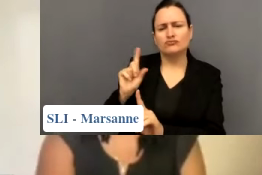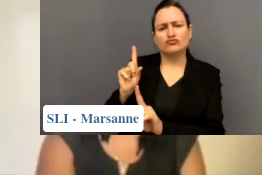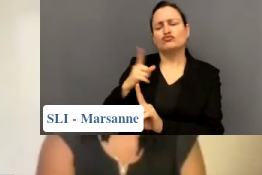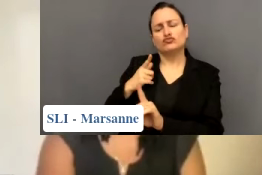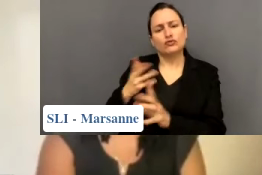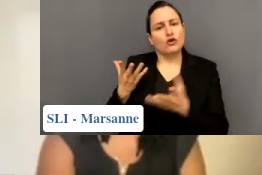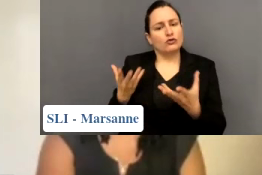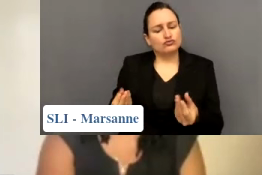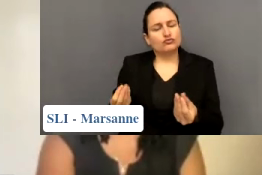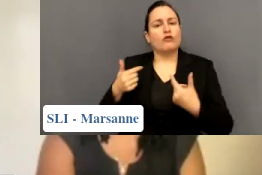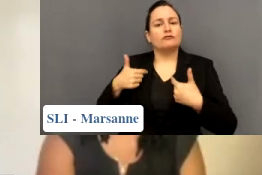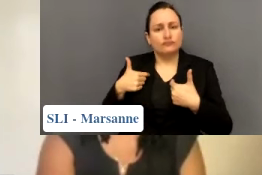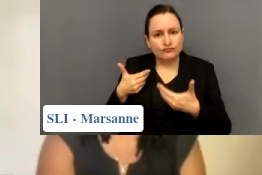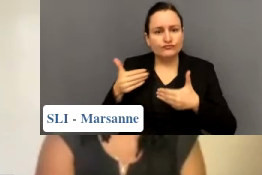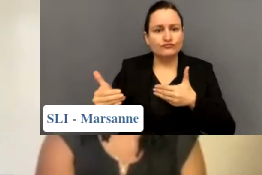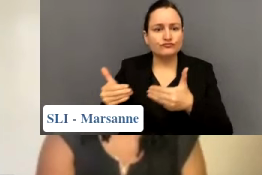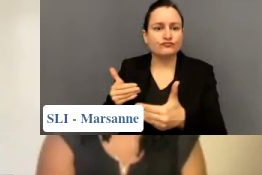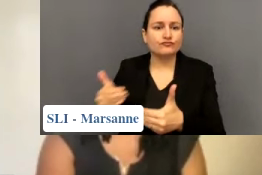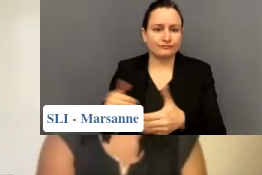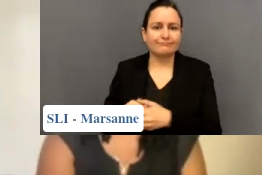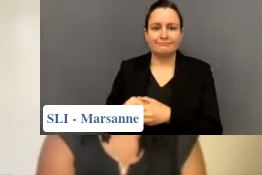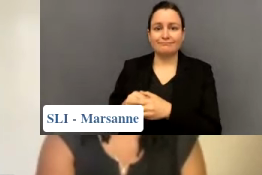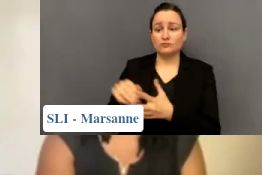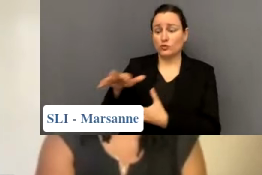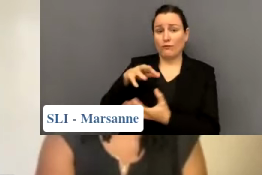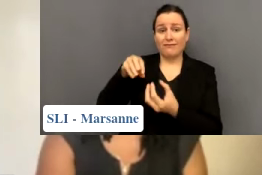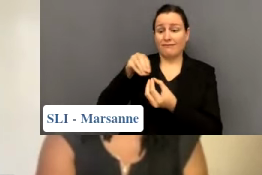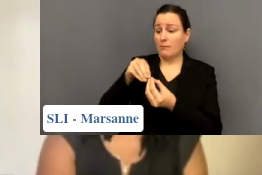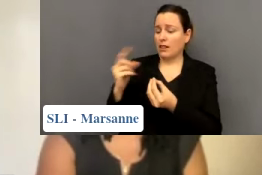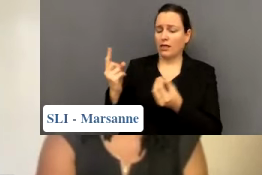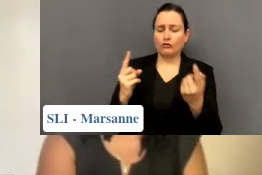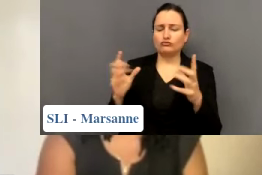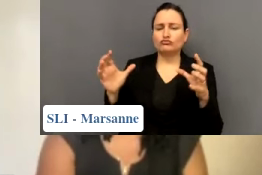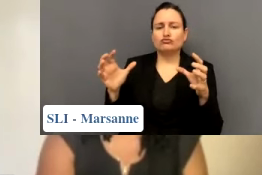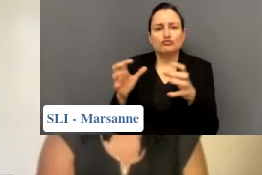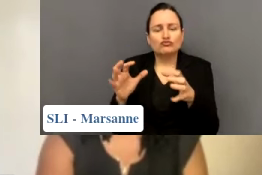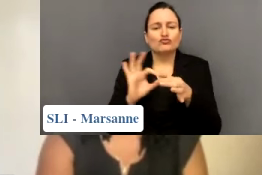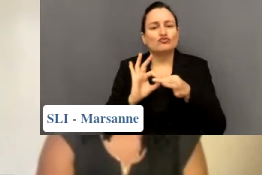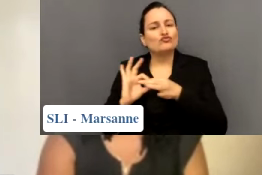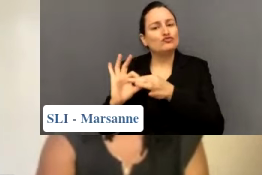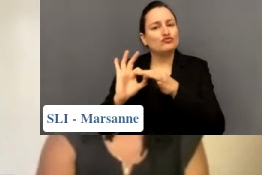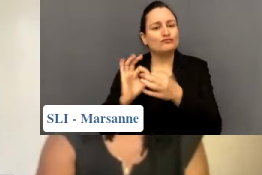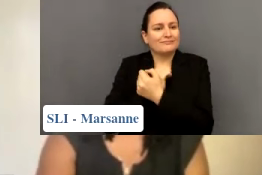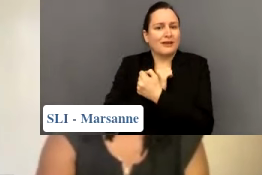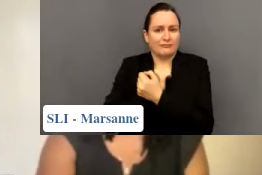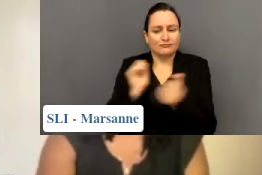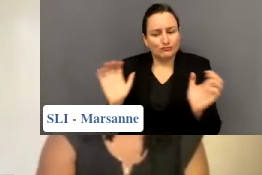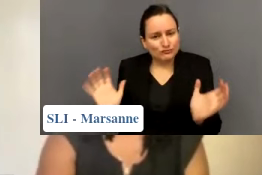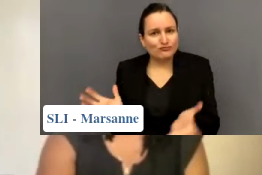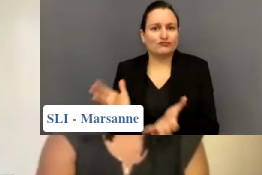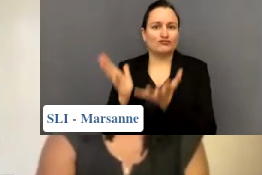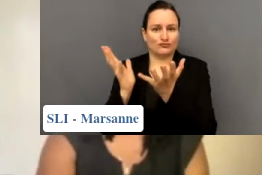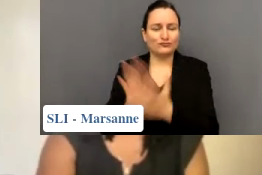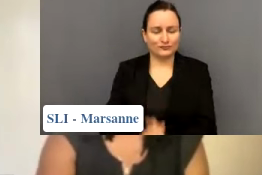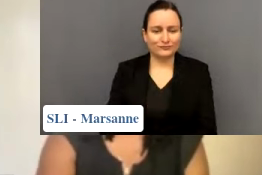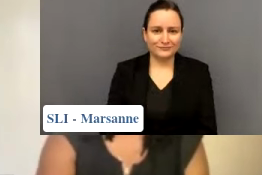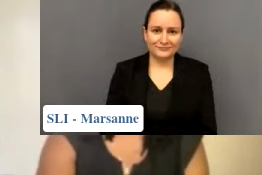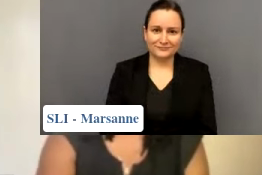social protection and help families connect to need support to flourish.